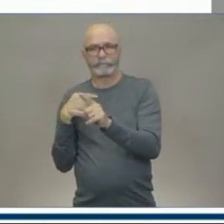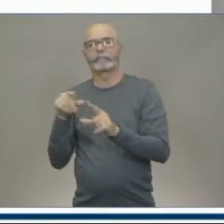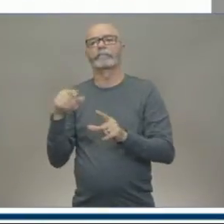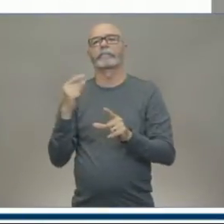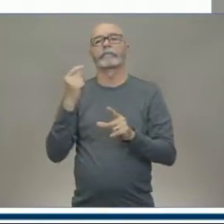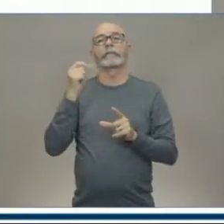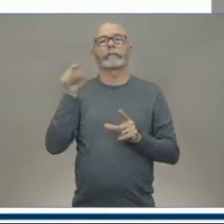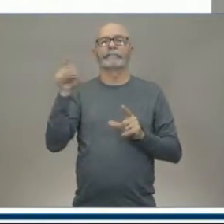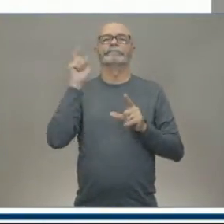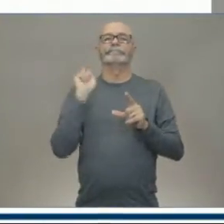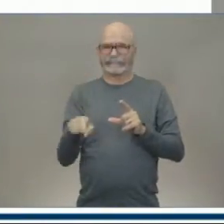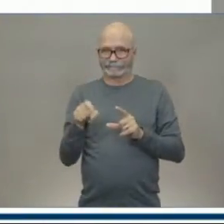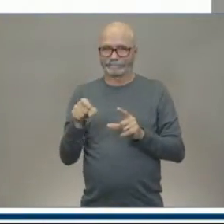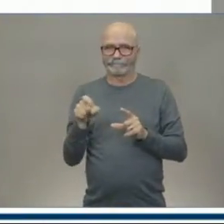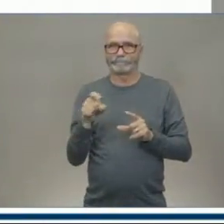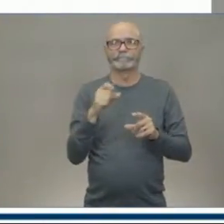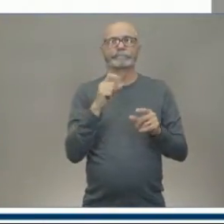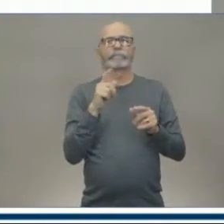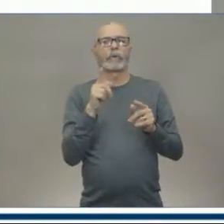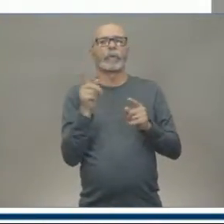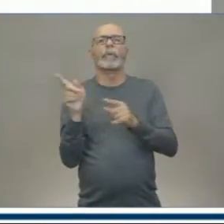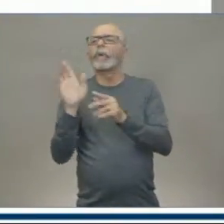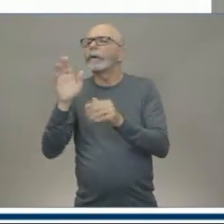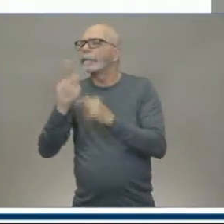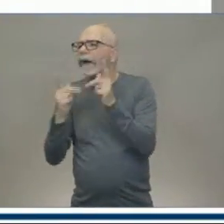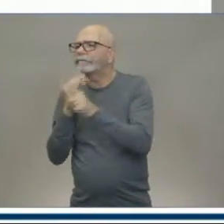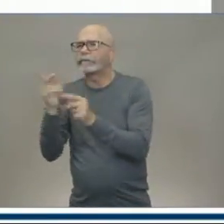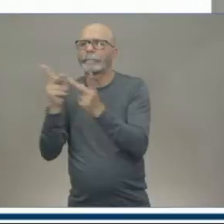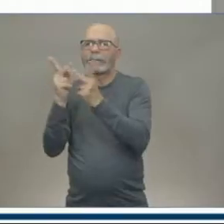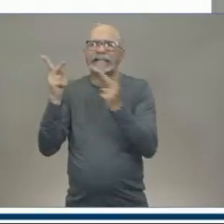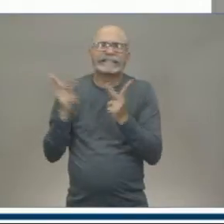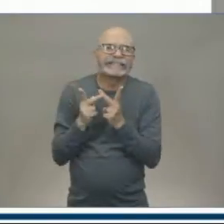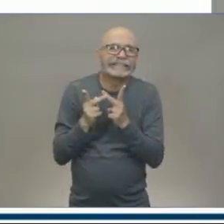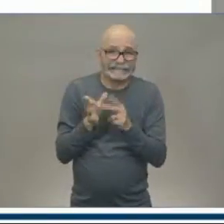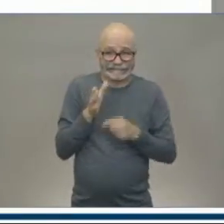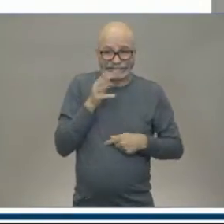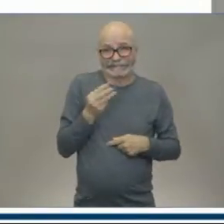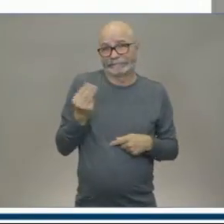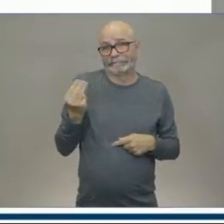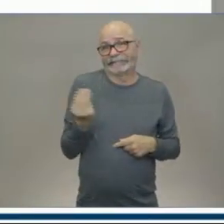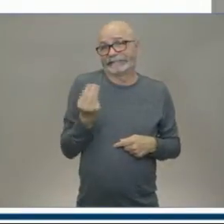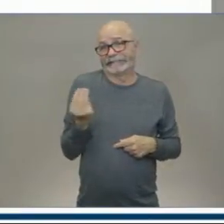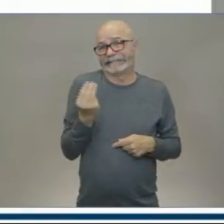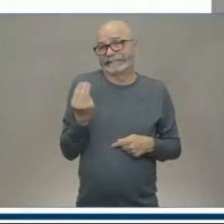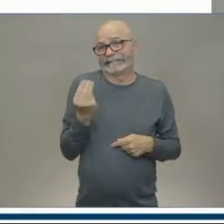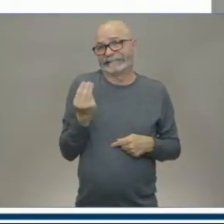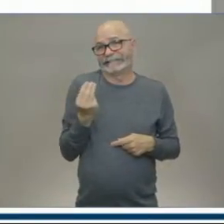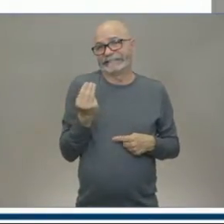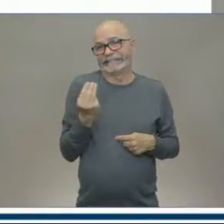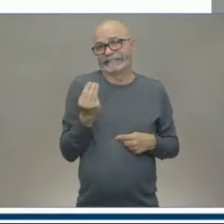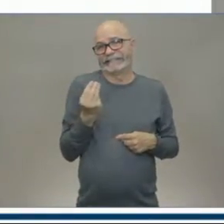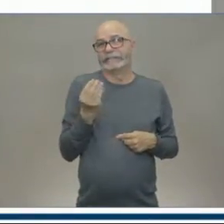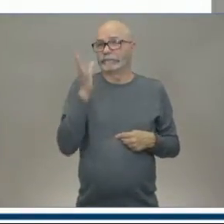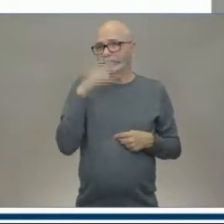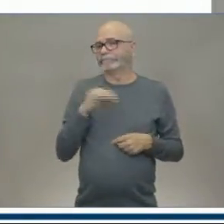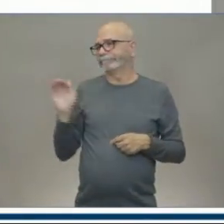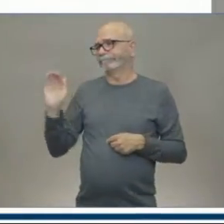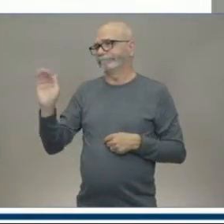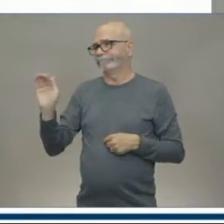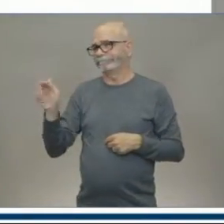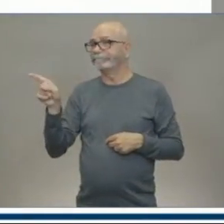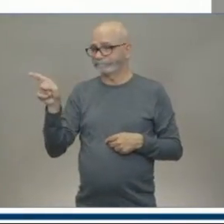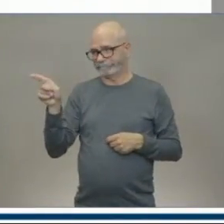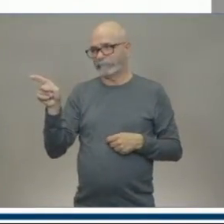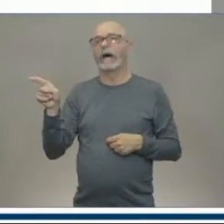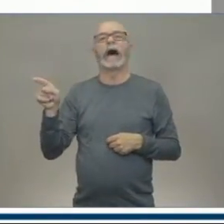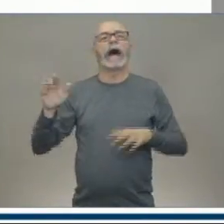specific establishments, and starting on Monday, we are going to be providing them information, and they've agreed they will help communicate